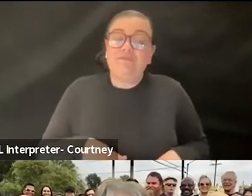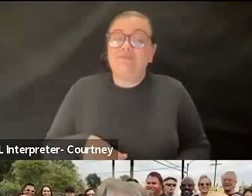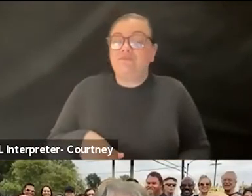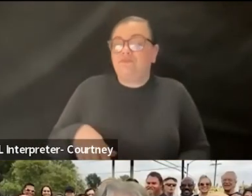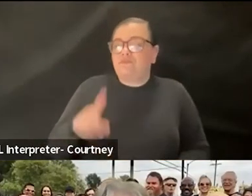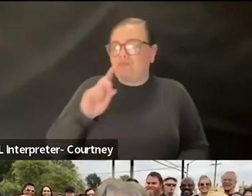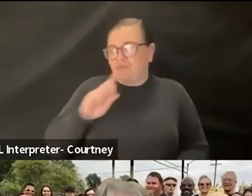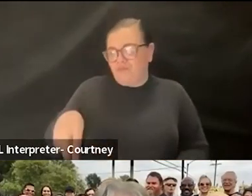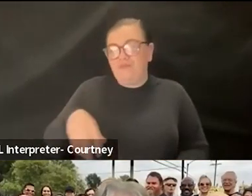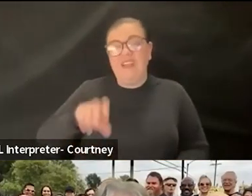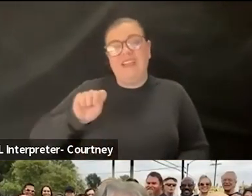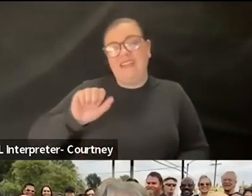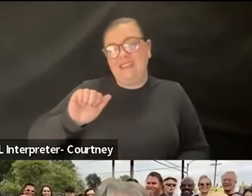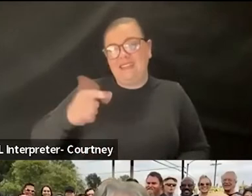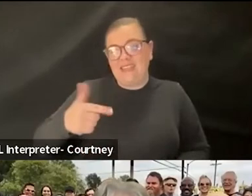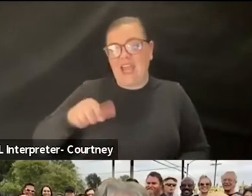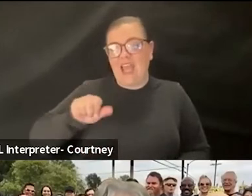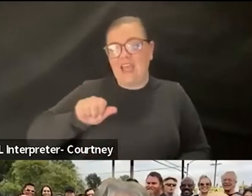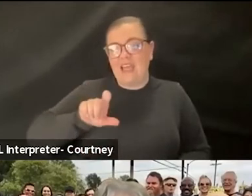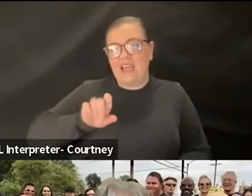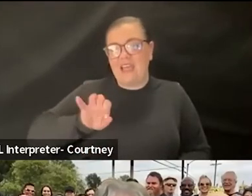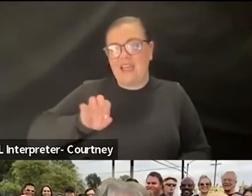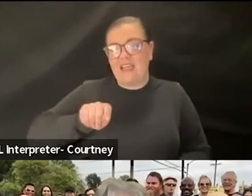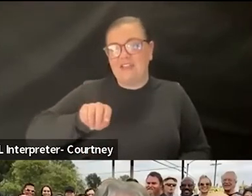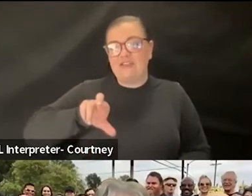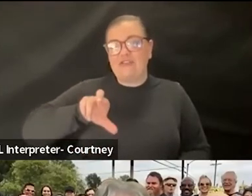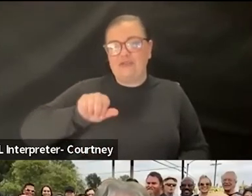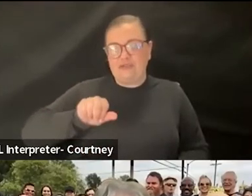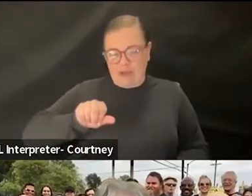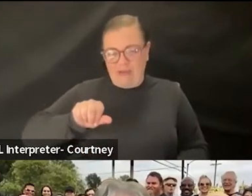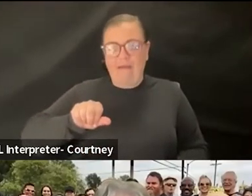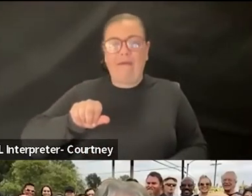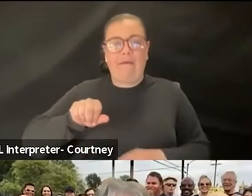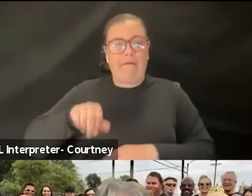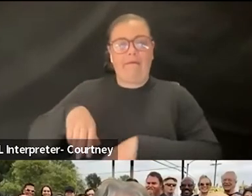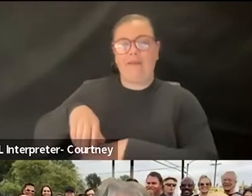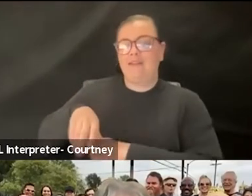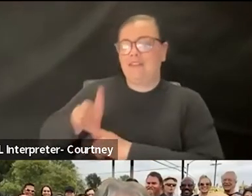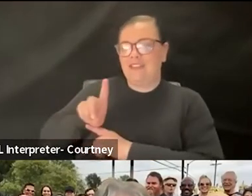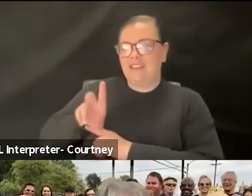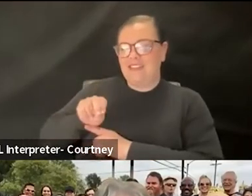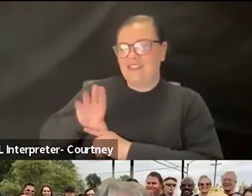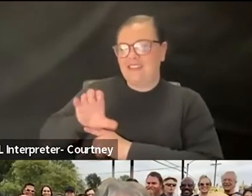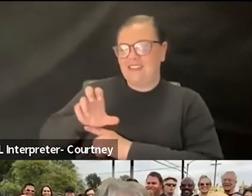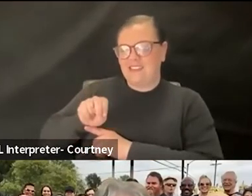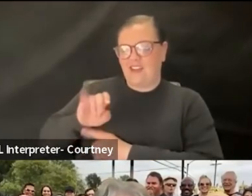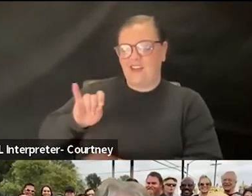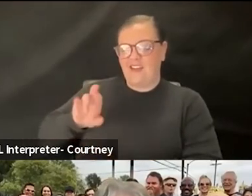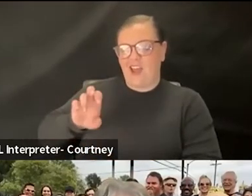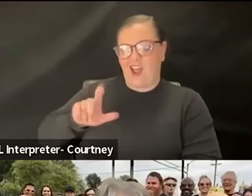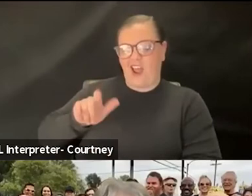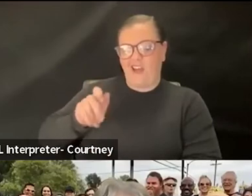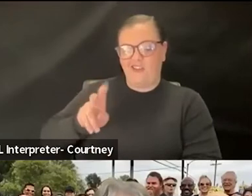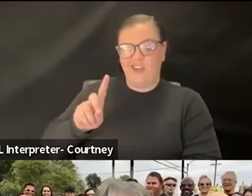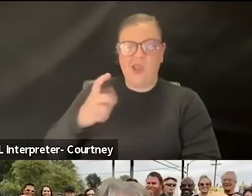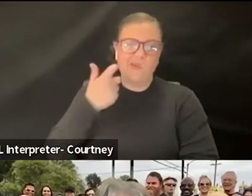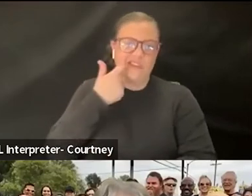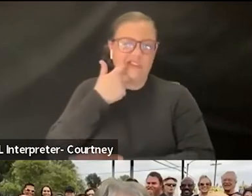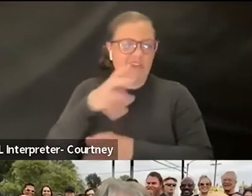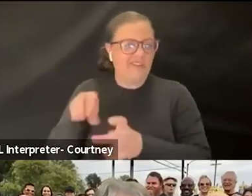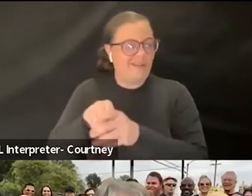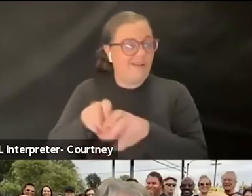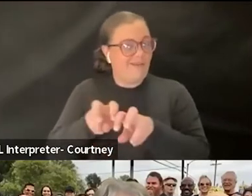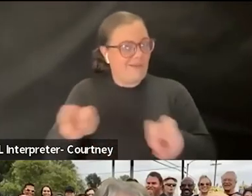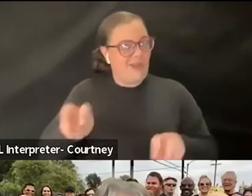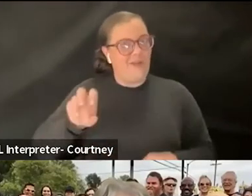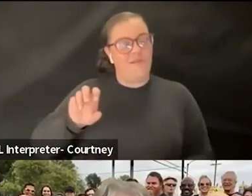South by Southwest talking with other members in the hip hop community. And it was powerful to see, you know, these hip hop artists going, wait a